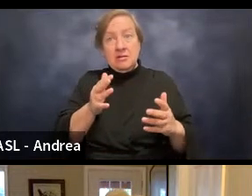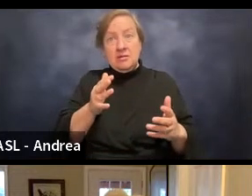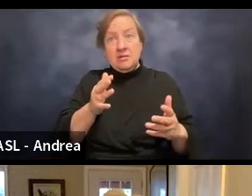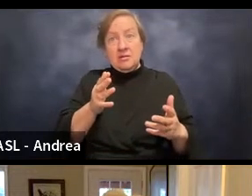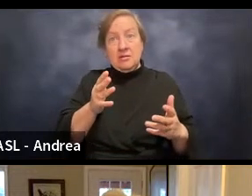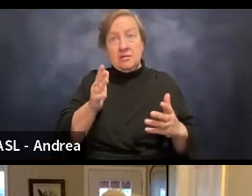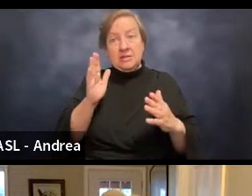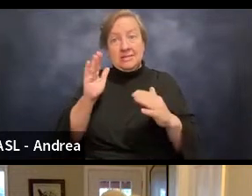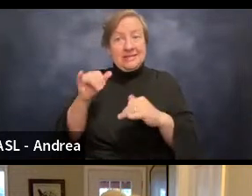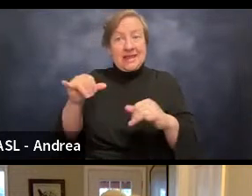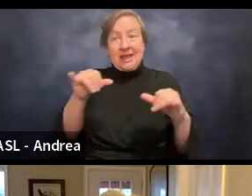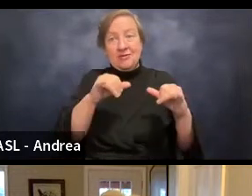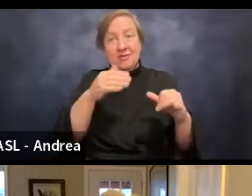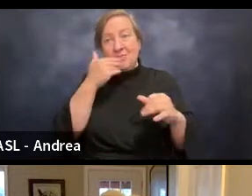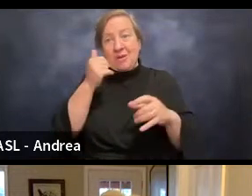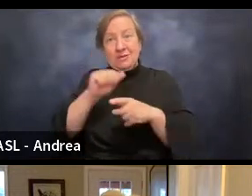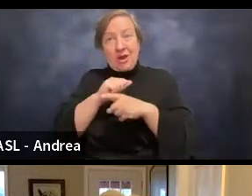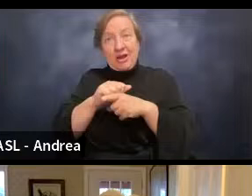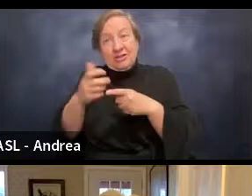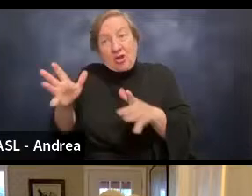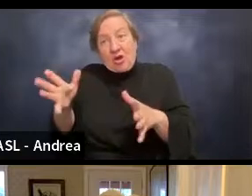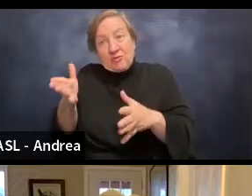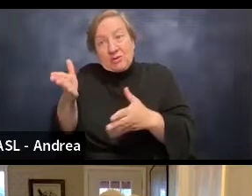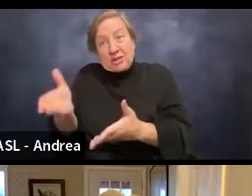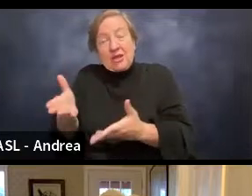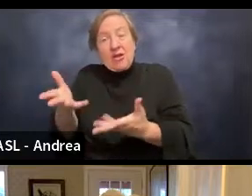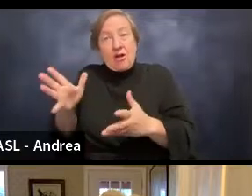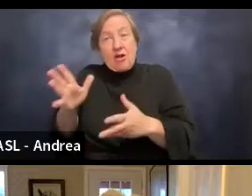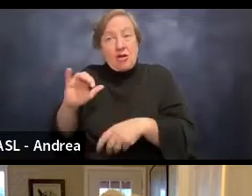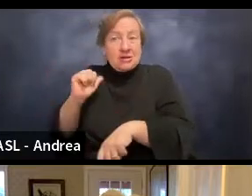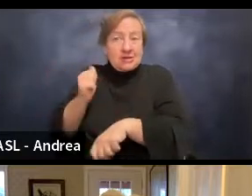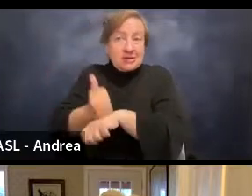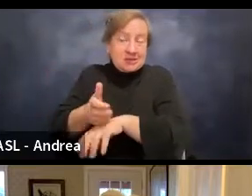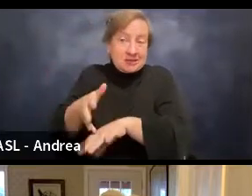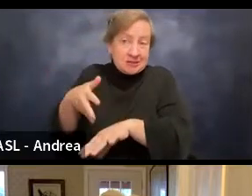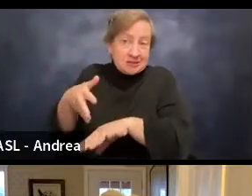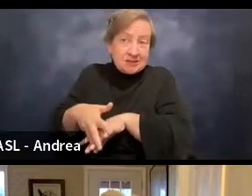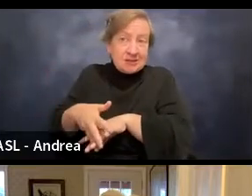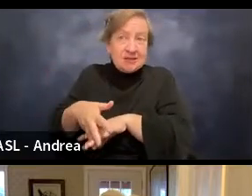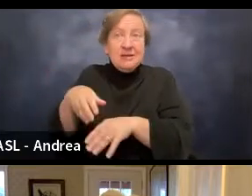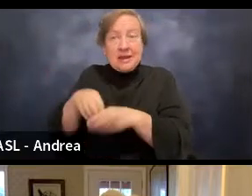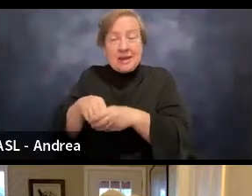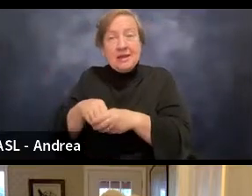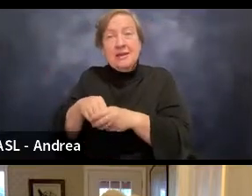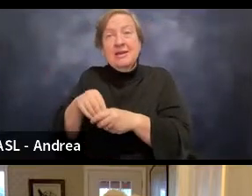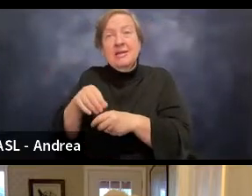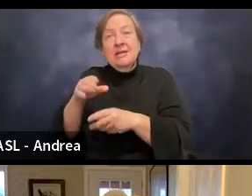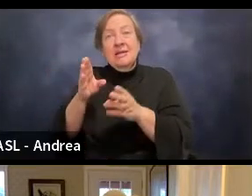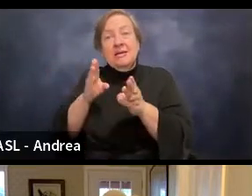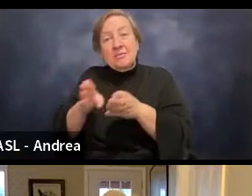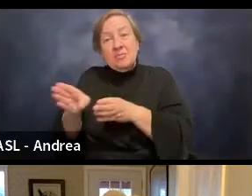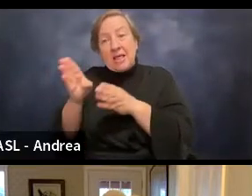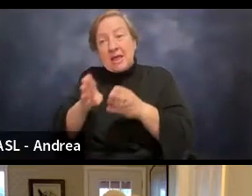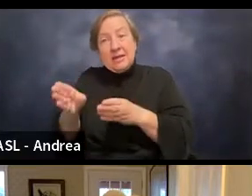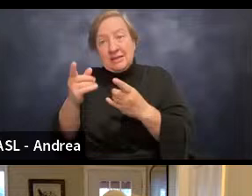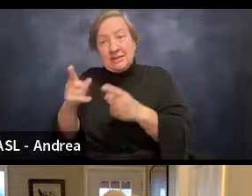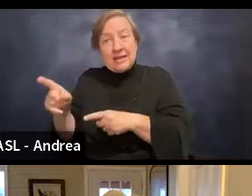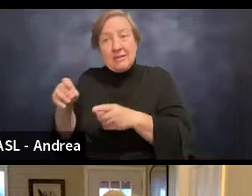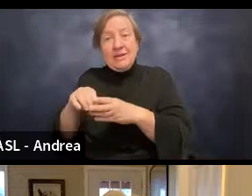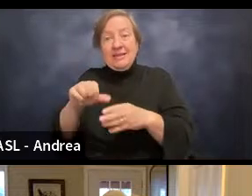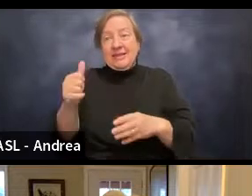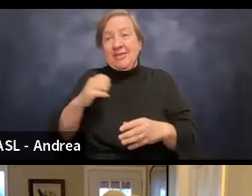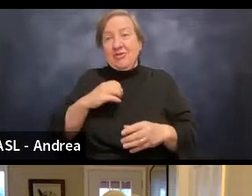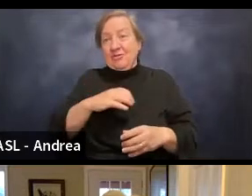standard best practices and already incorporated in the planning that's going on in these other